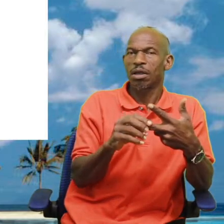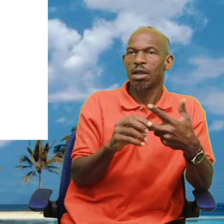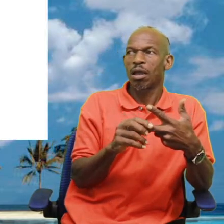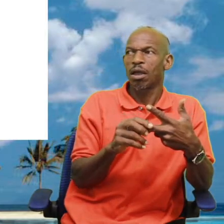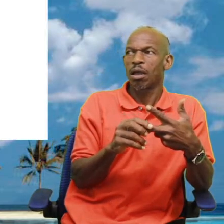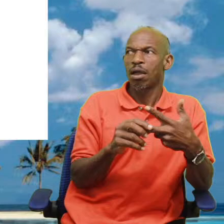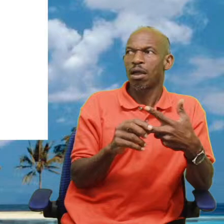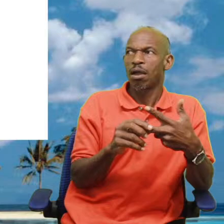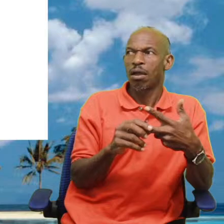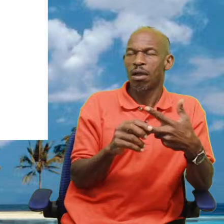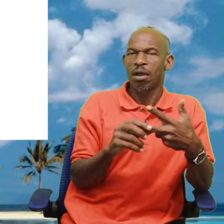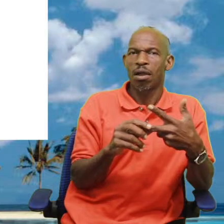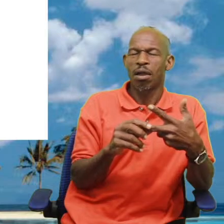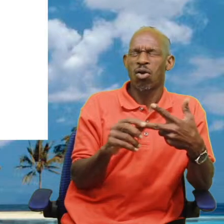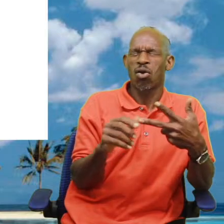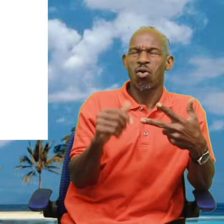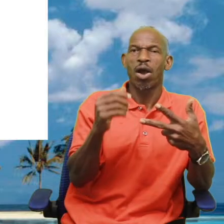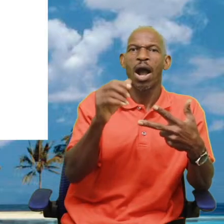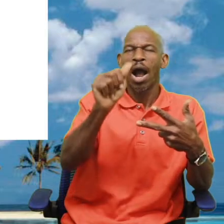cute.